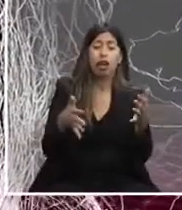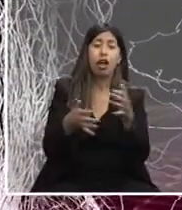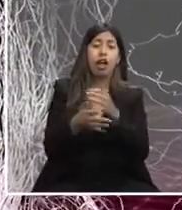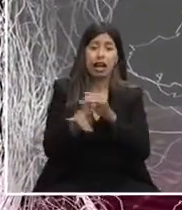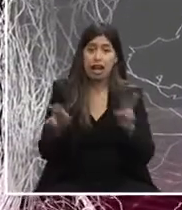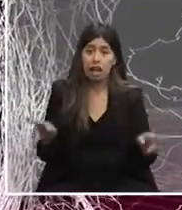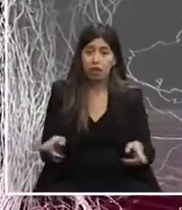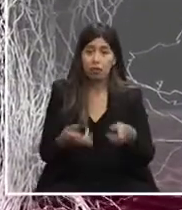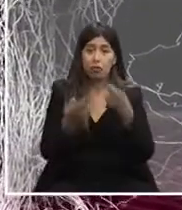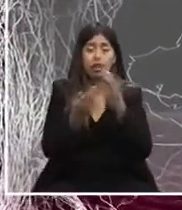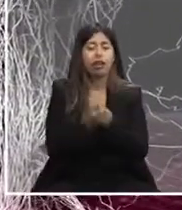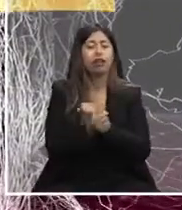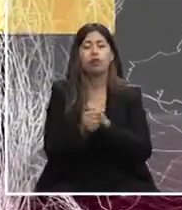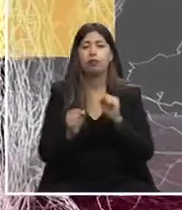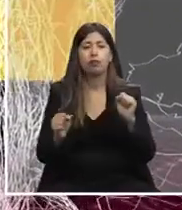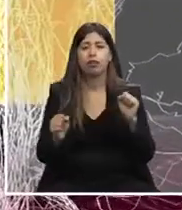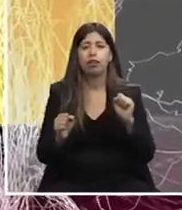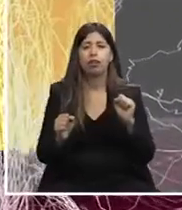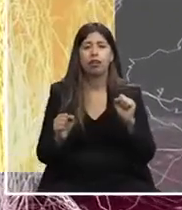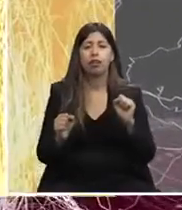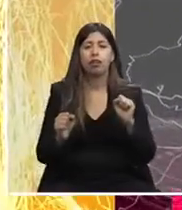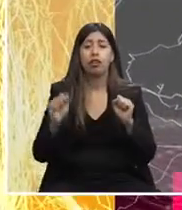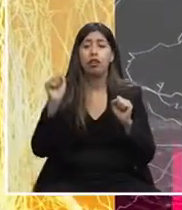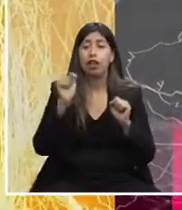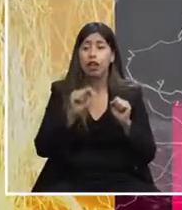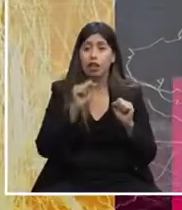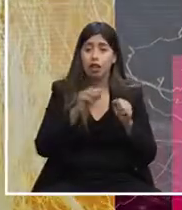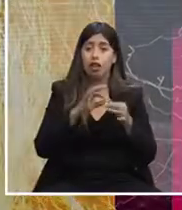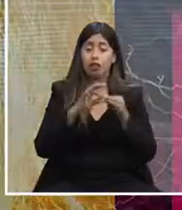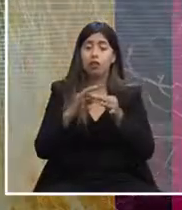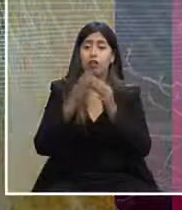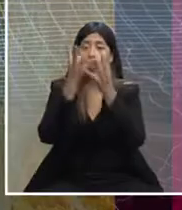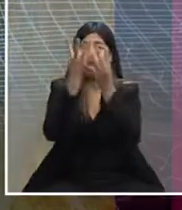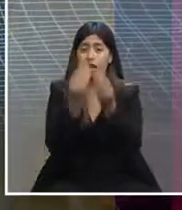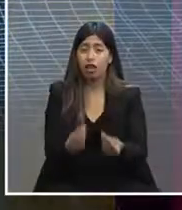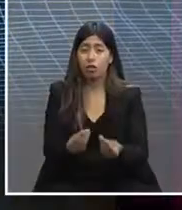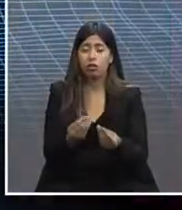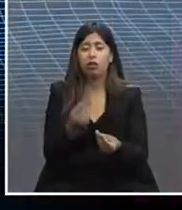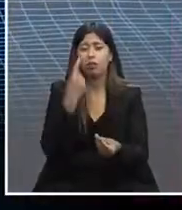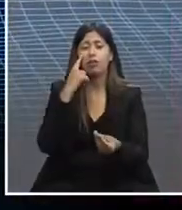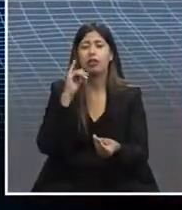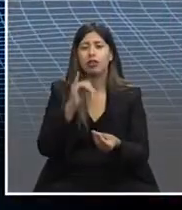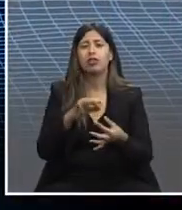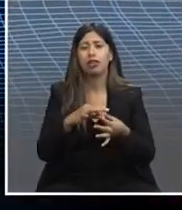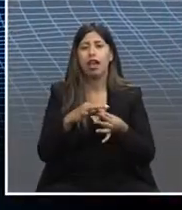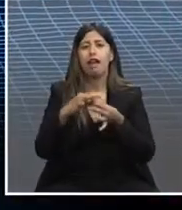our extinction, it would have a similar effect on our future. The vast realm of